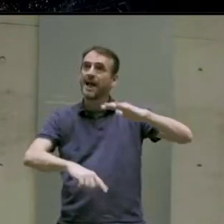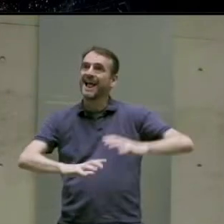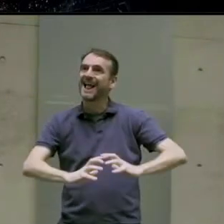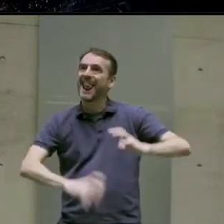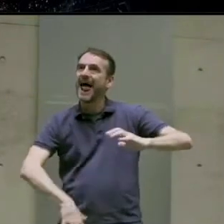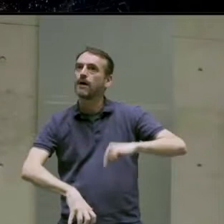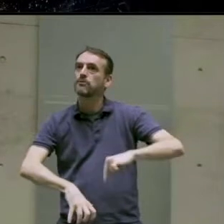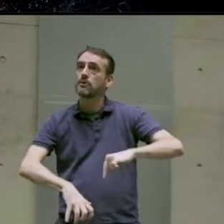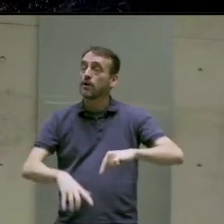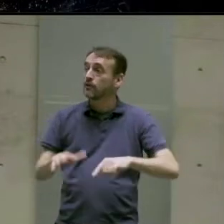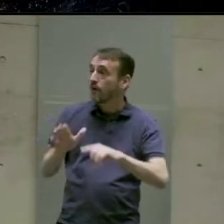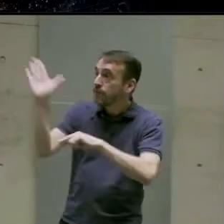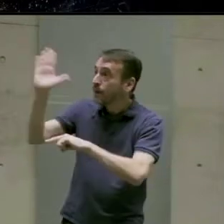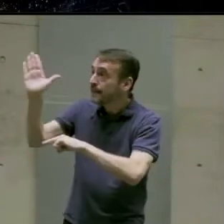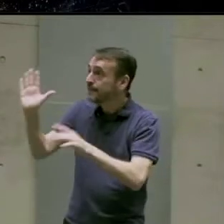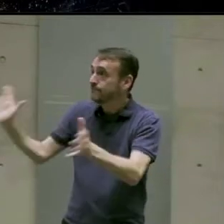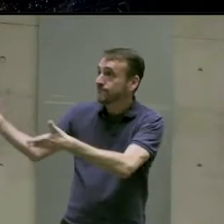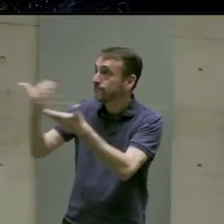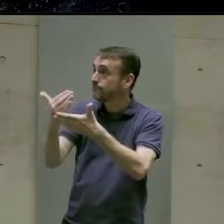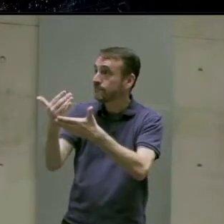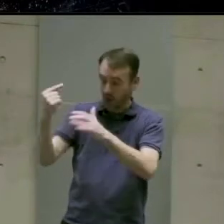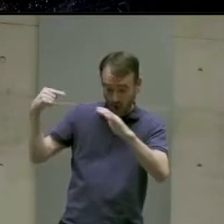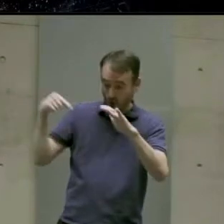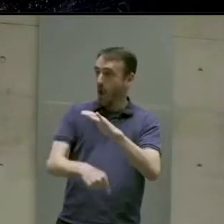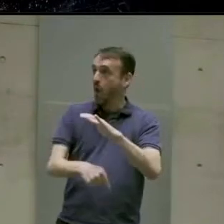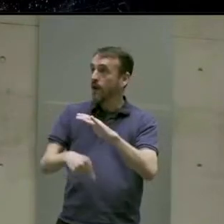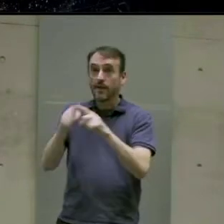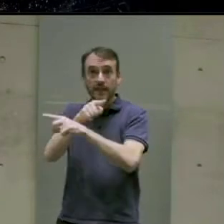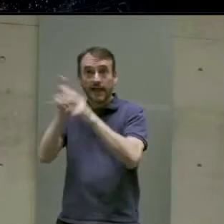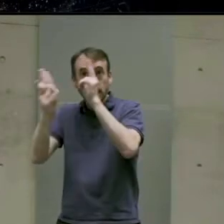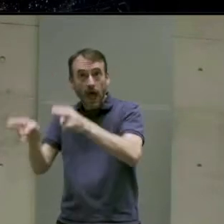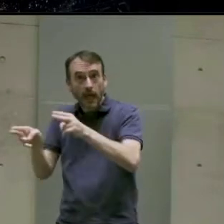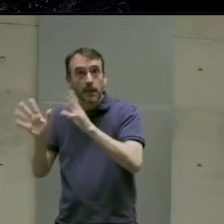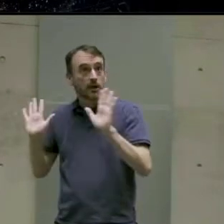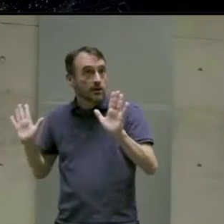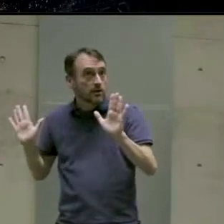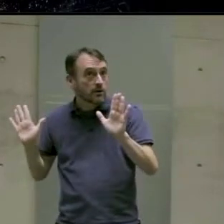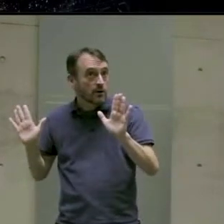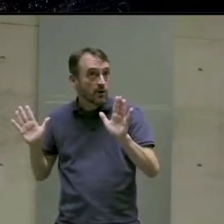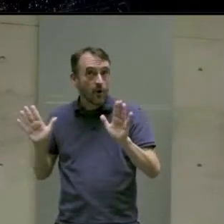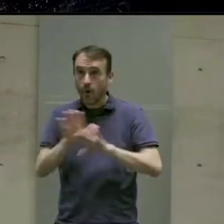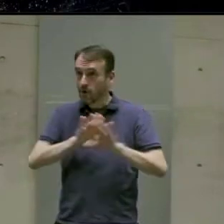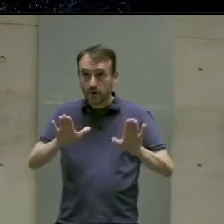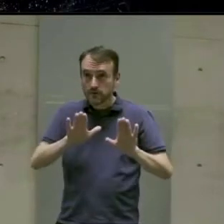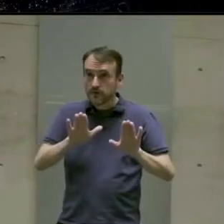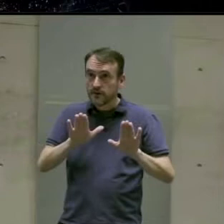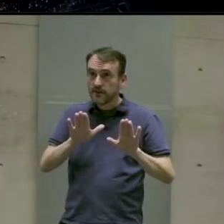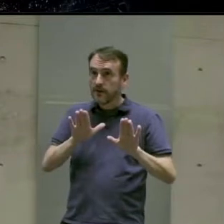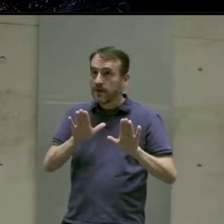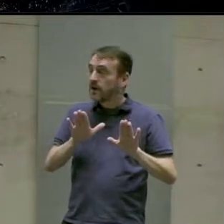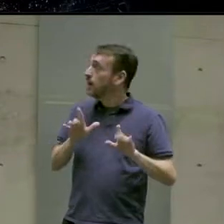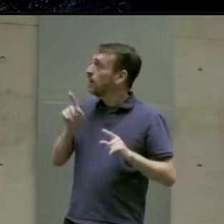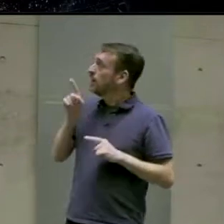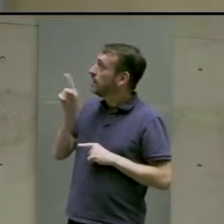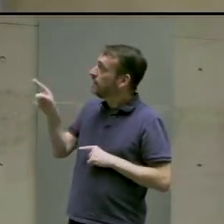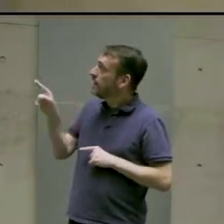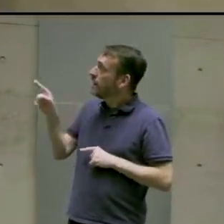volunteers, and some of them might die, or do you abandon the lower levels? So neither of them are particularly